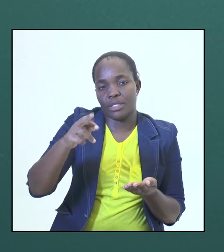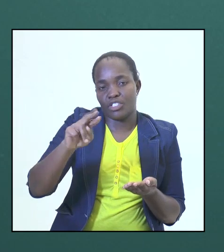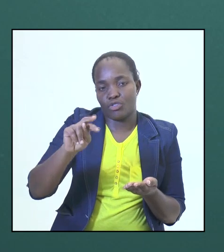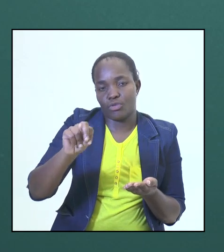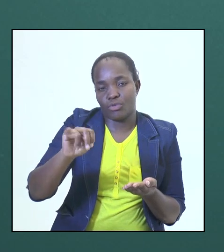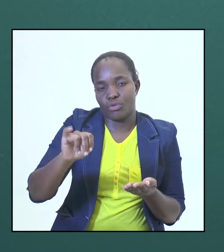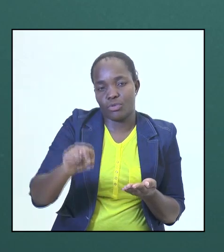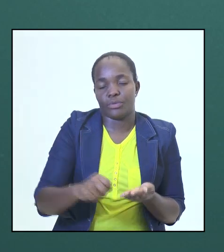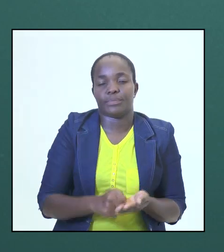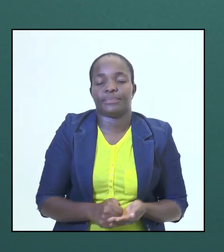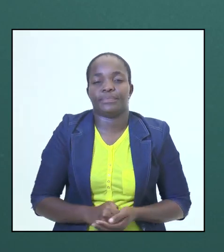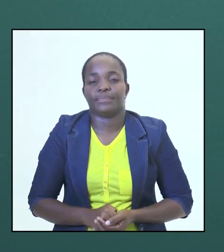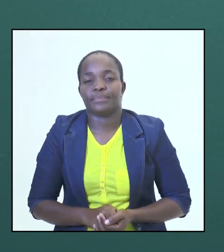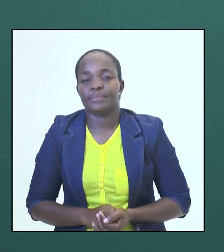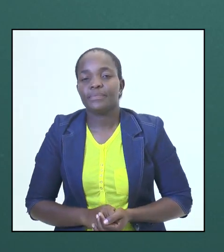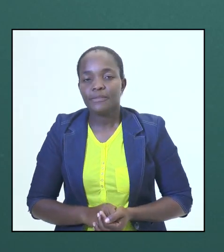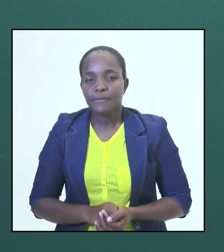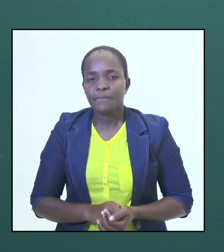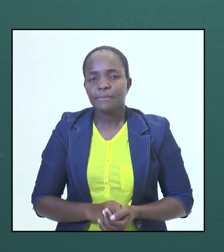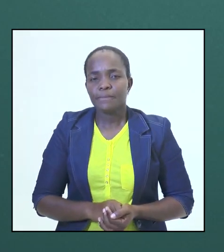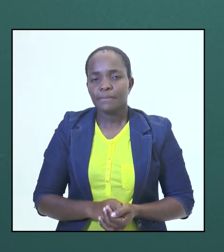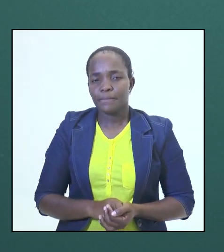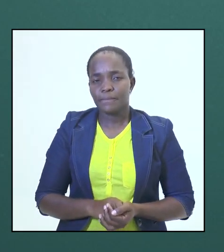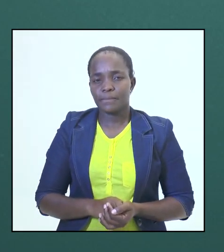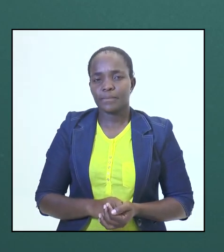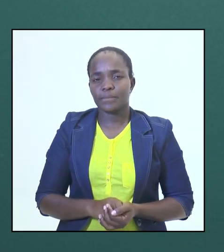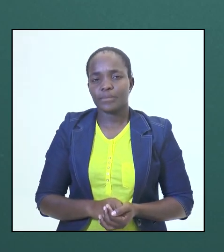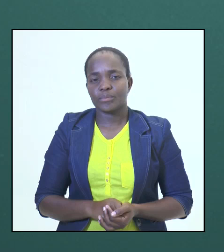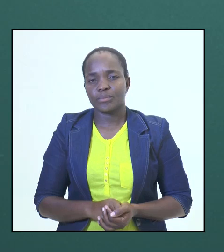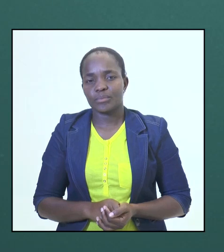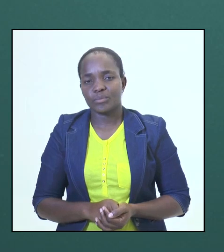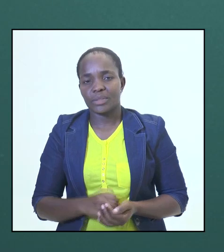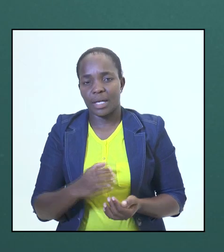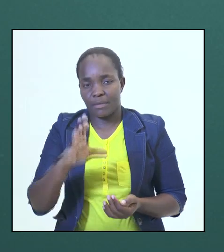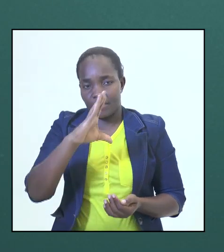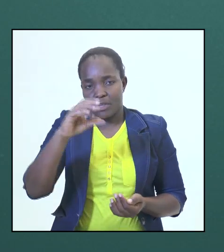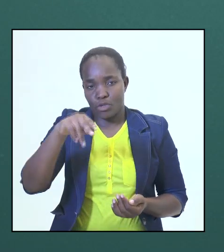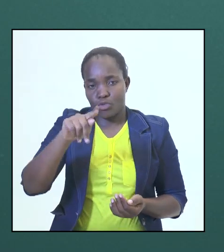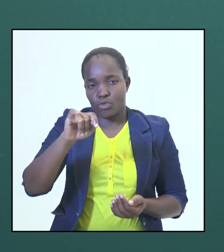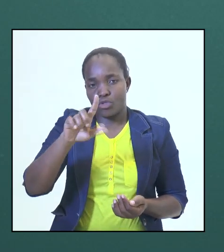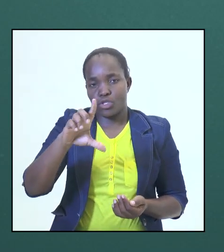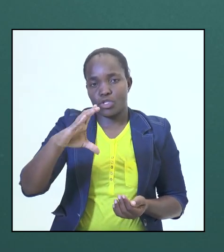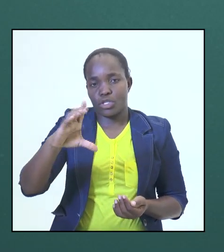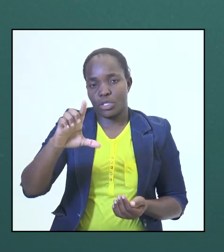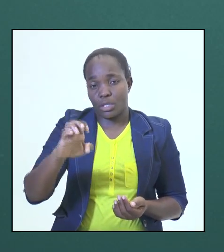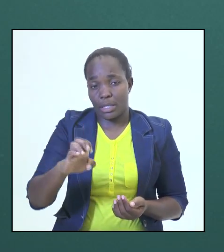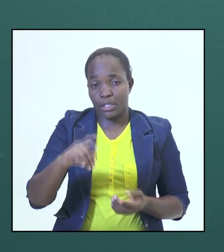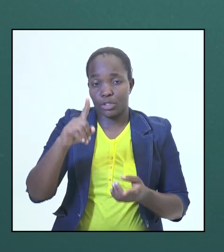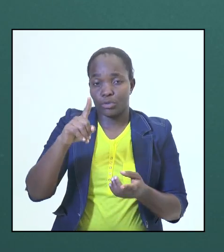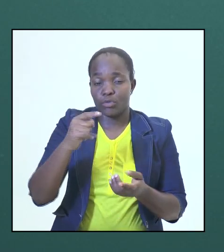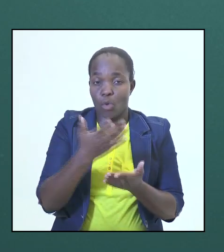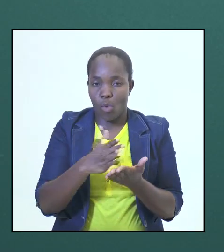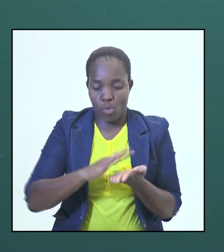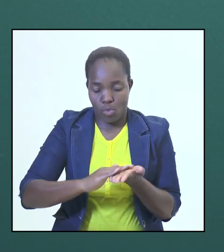Important internal structures of the leaf include the cuticle, which helps reduce water evaporation from